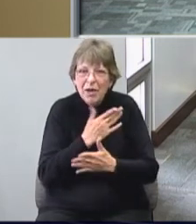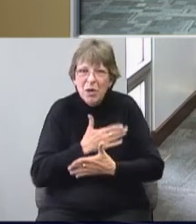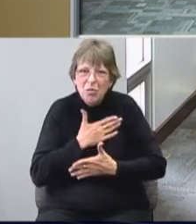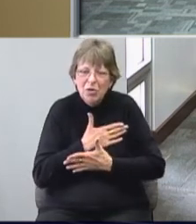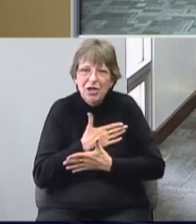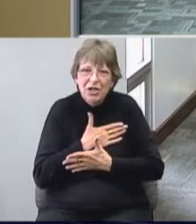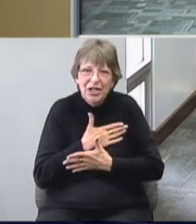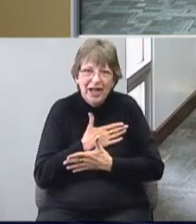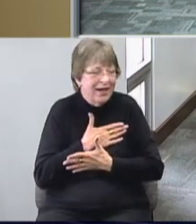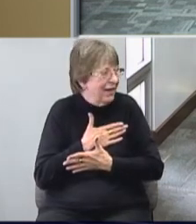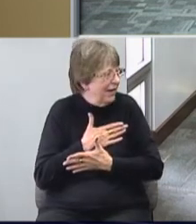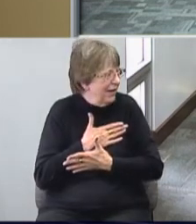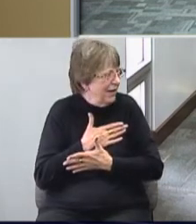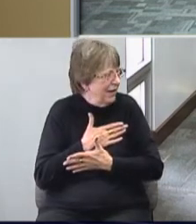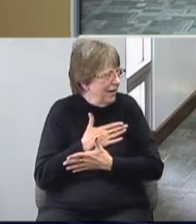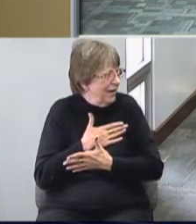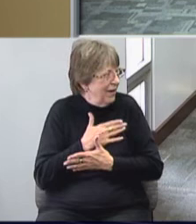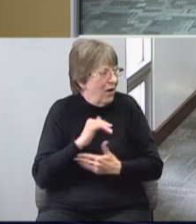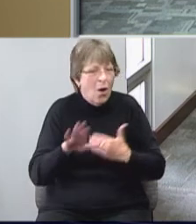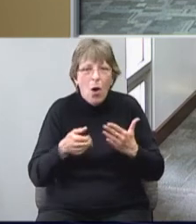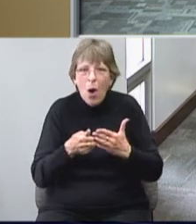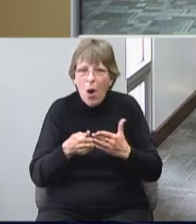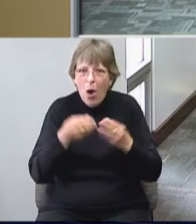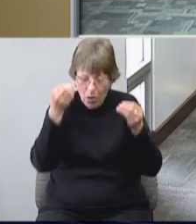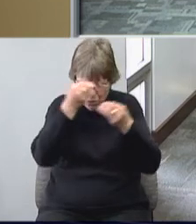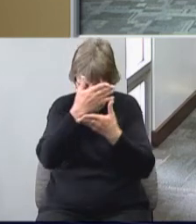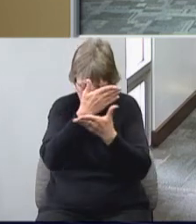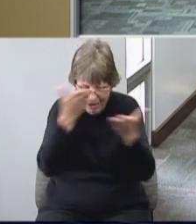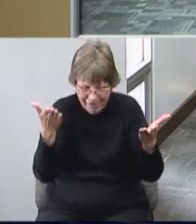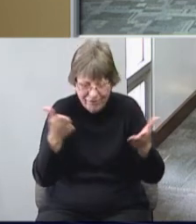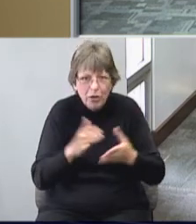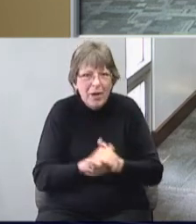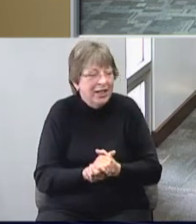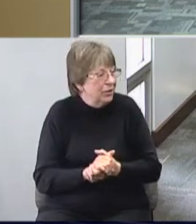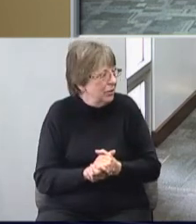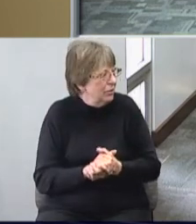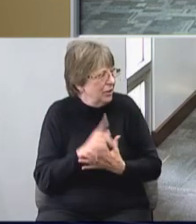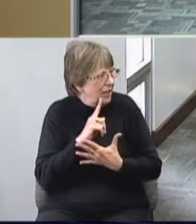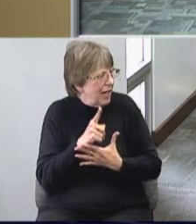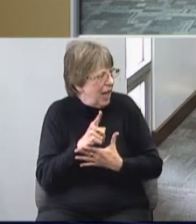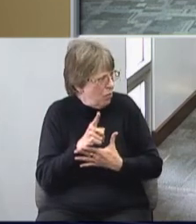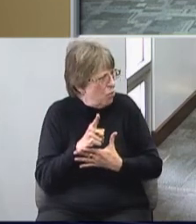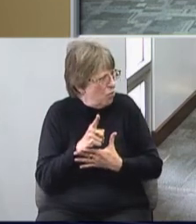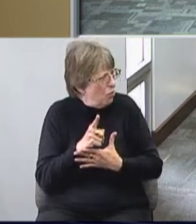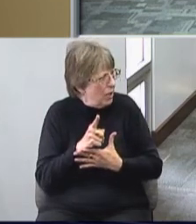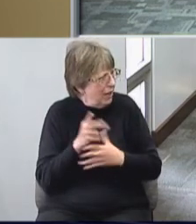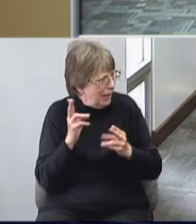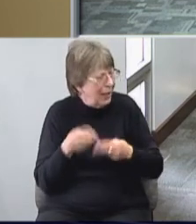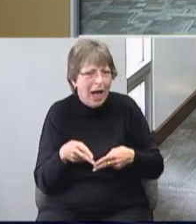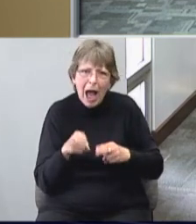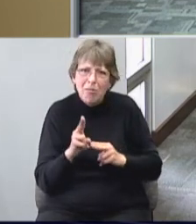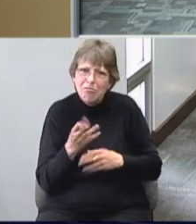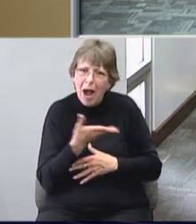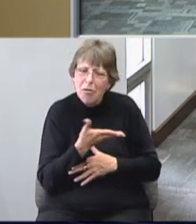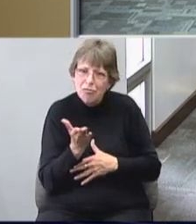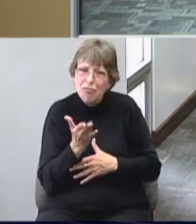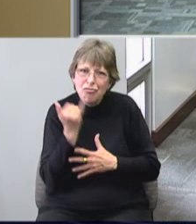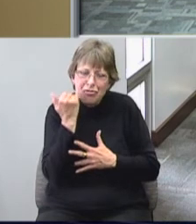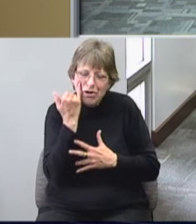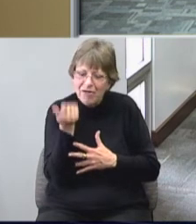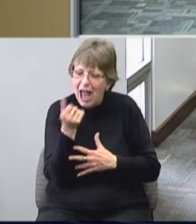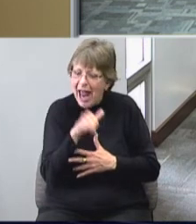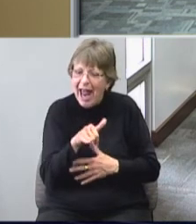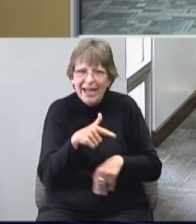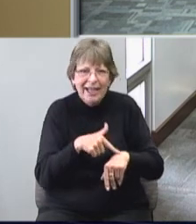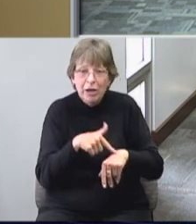your all the efforts you all take, and I really admire all of you all. And if there is any time you